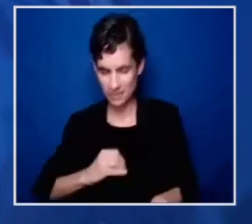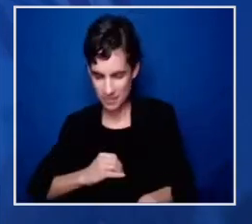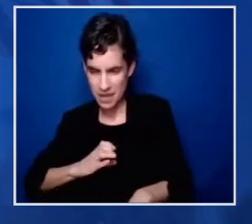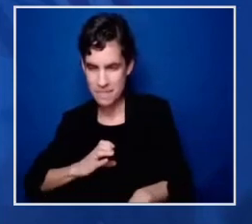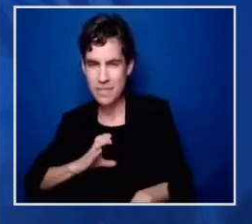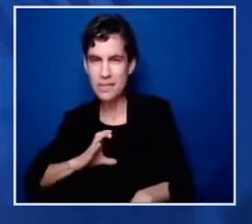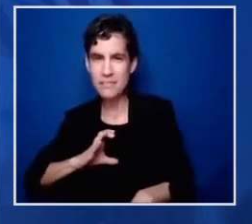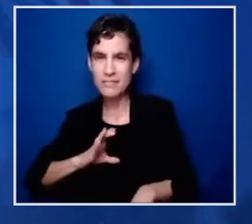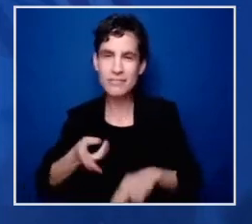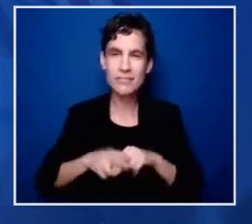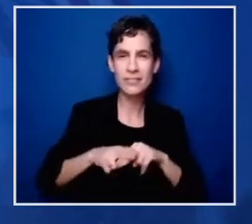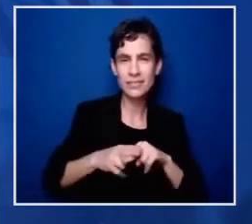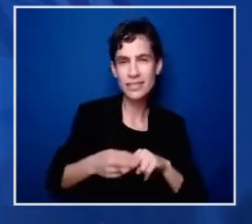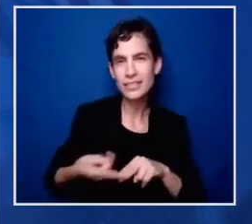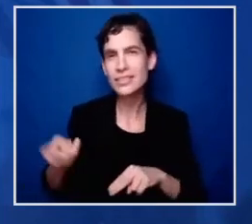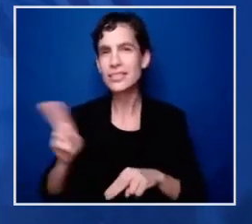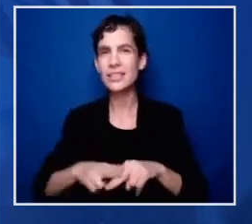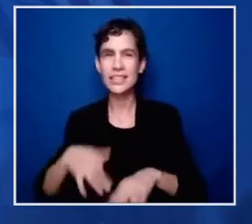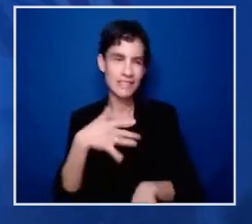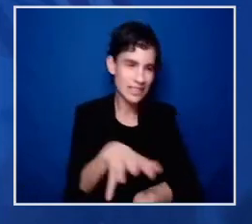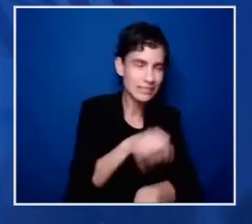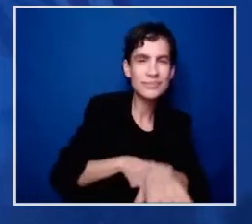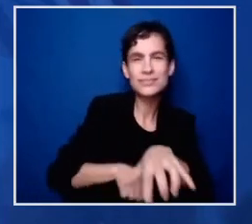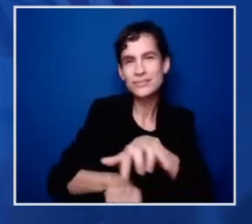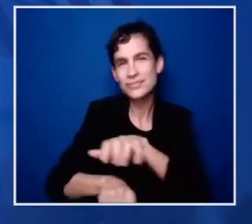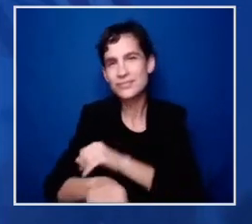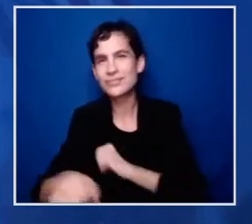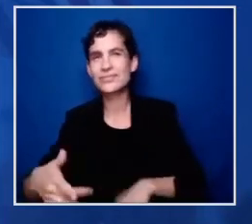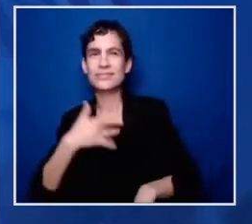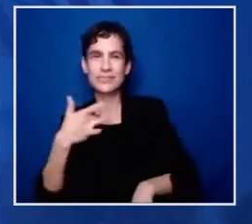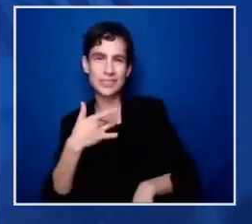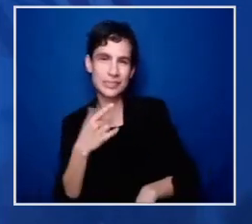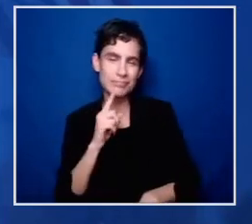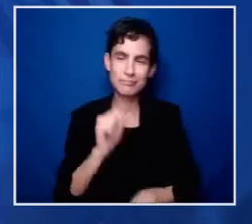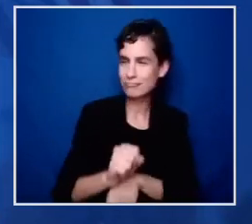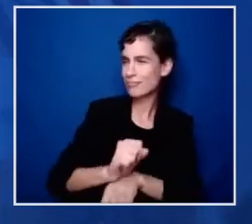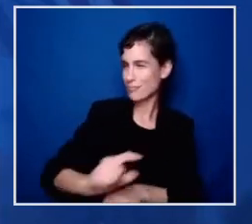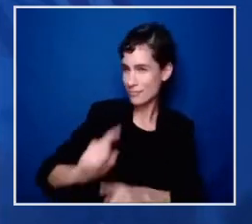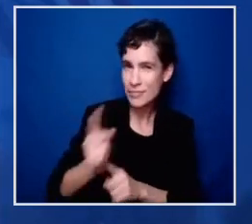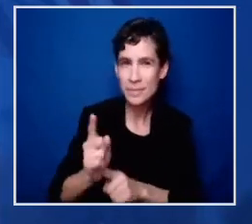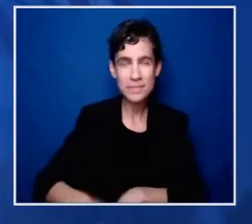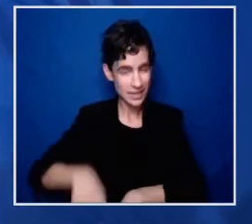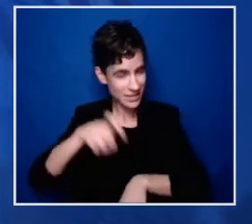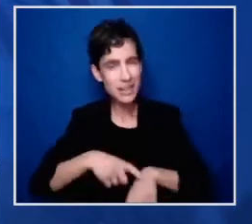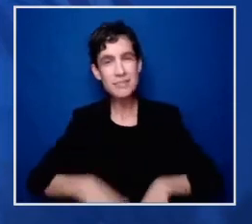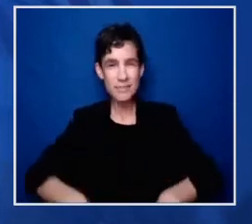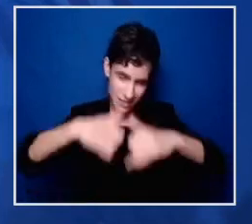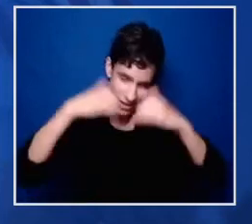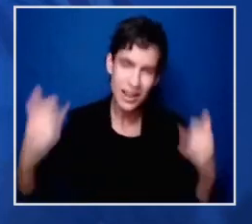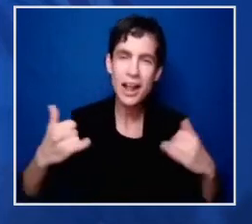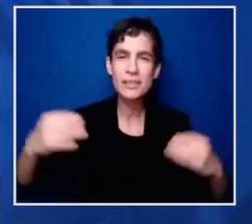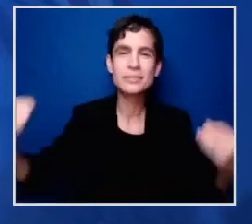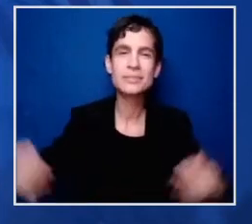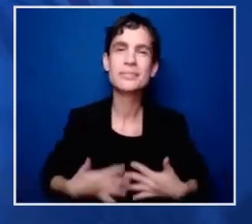waited for me, and it's mine now. I'm gonna make